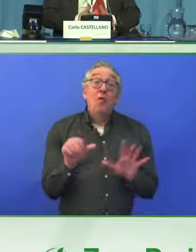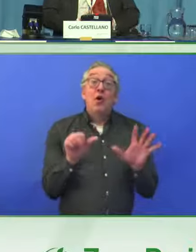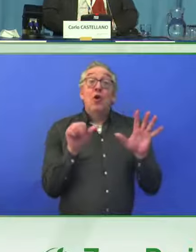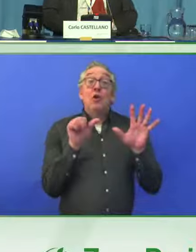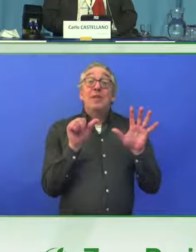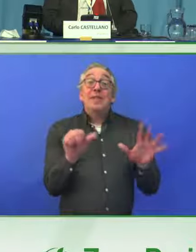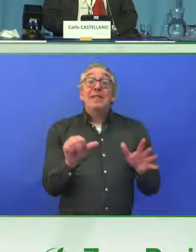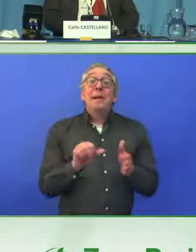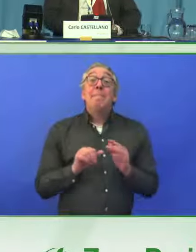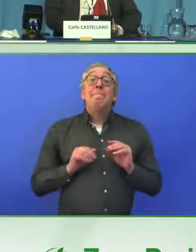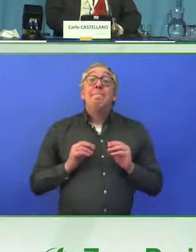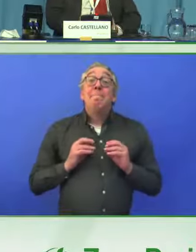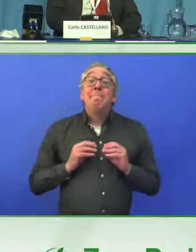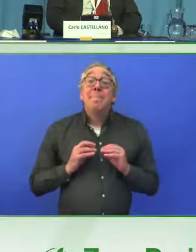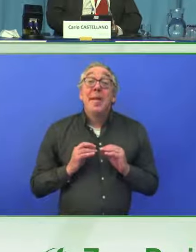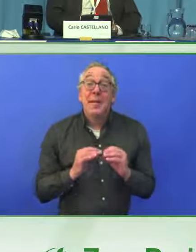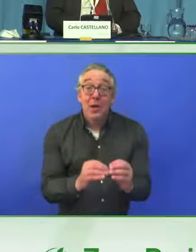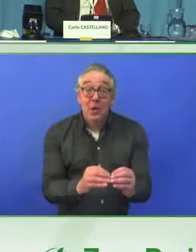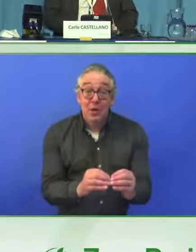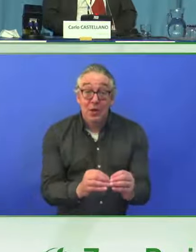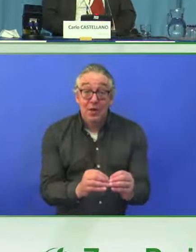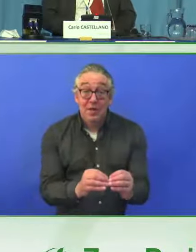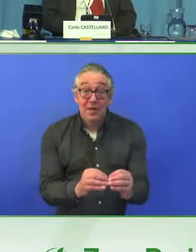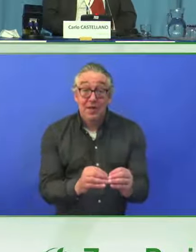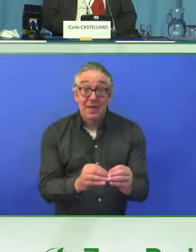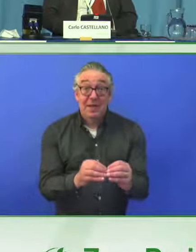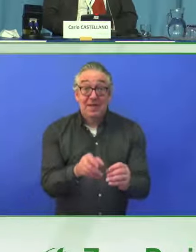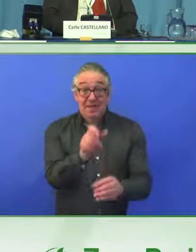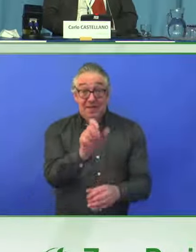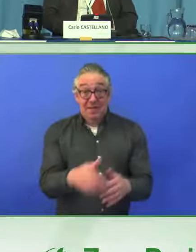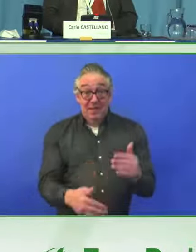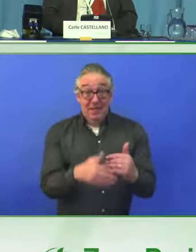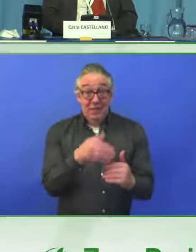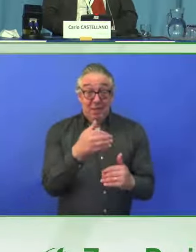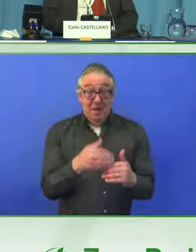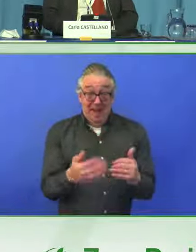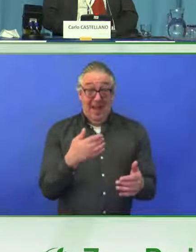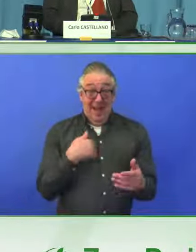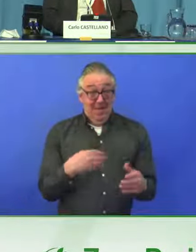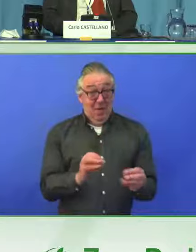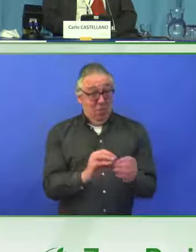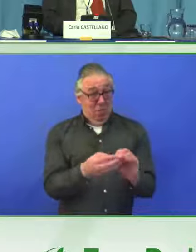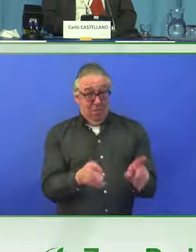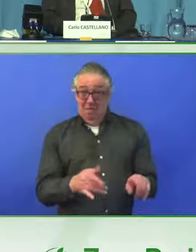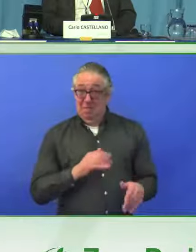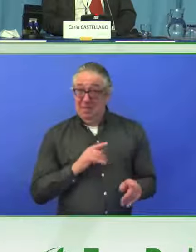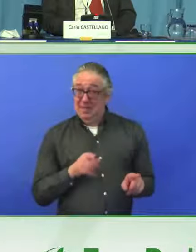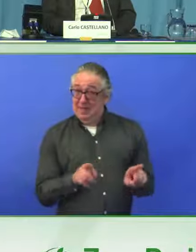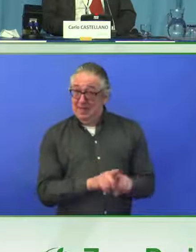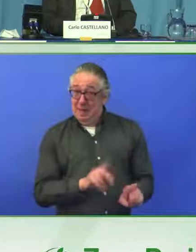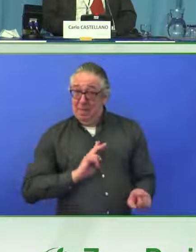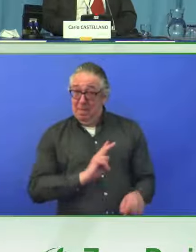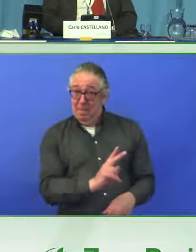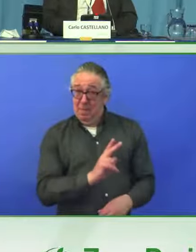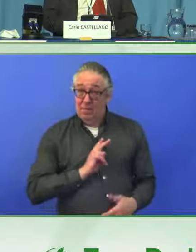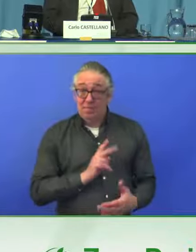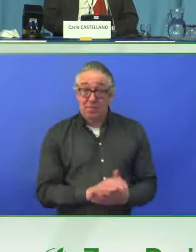in the market. And this is the background. And my project is based on a UN recommendation